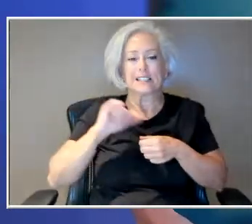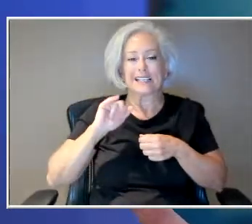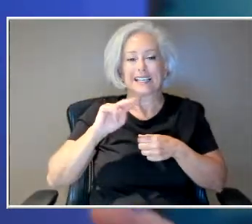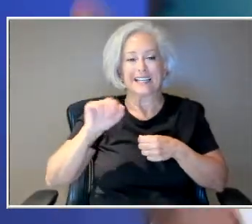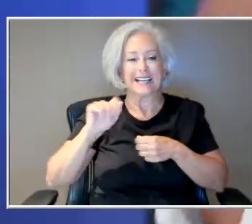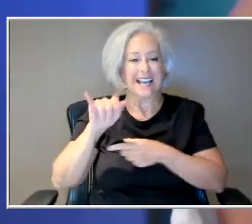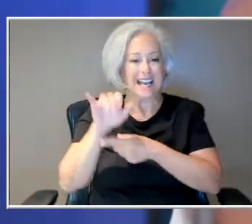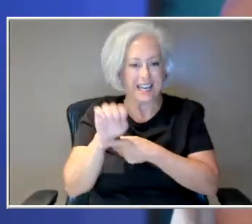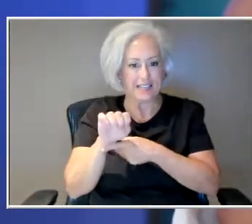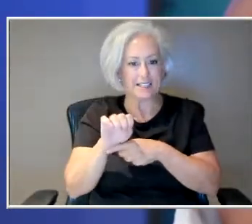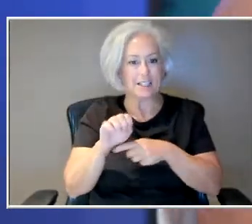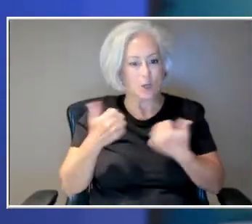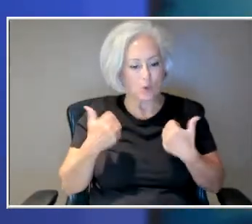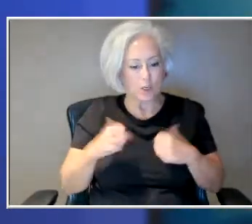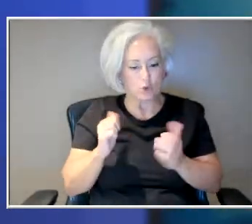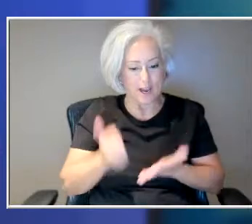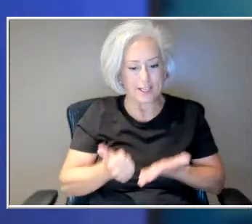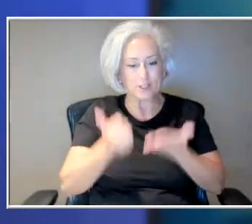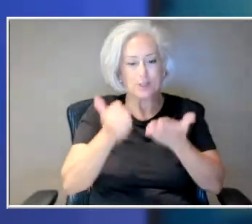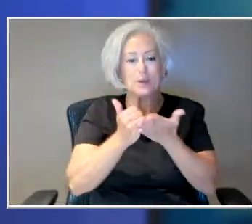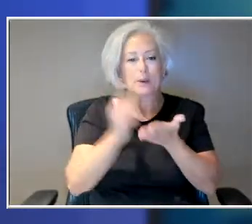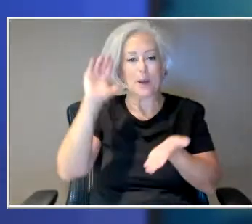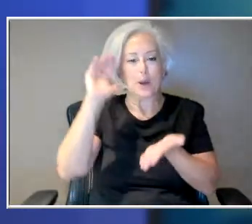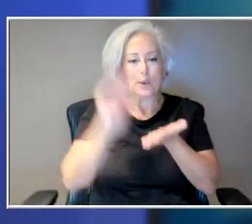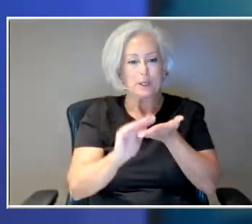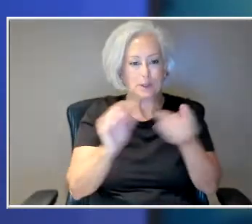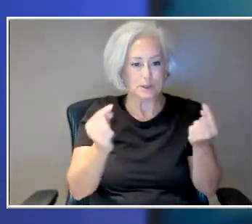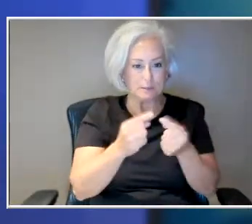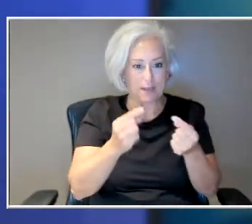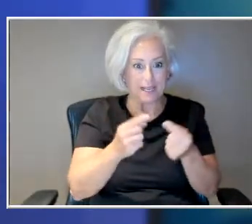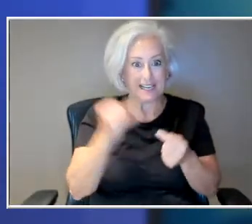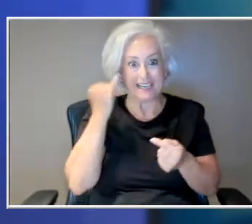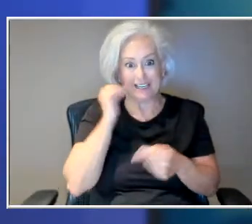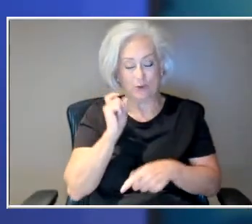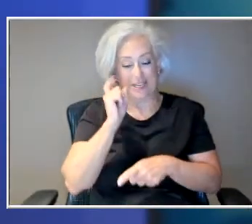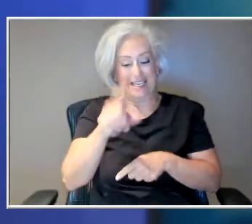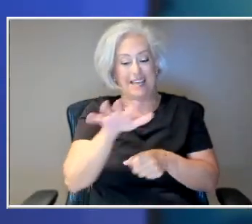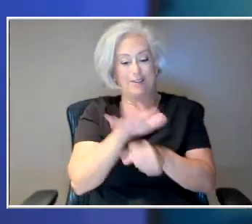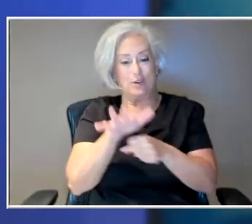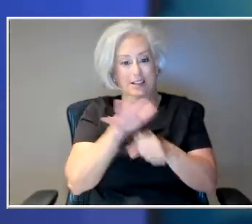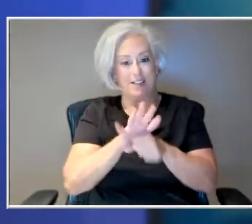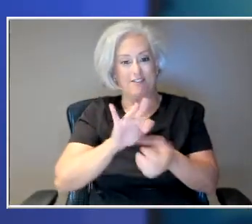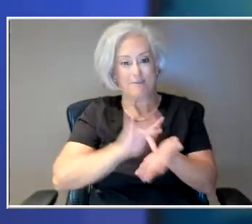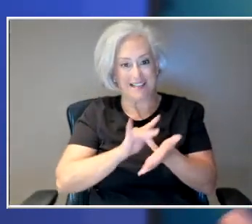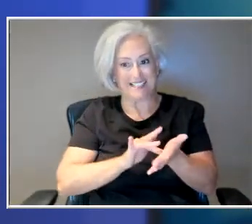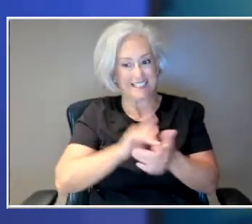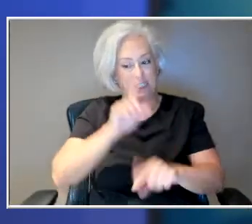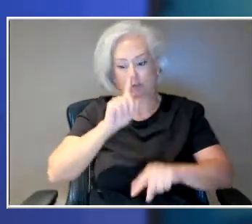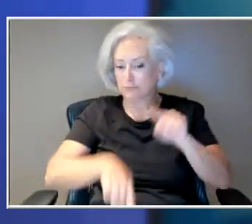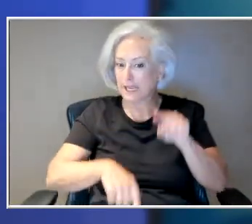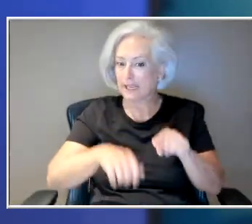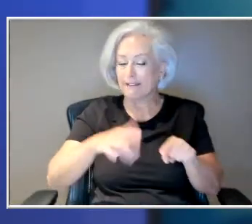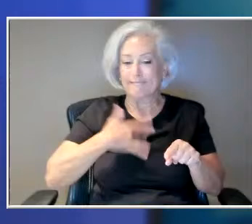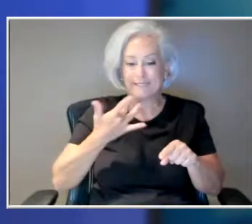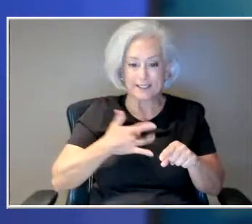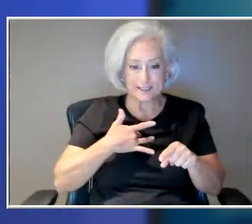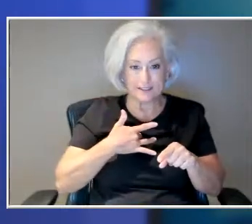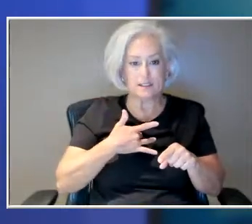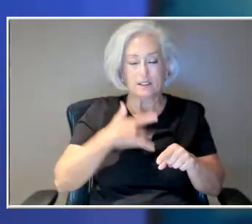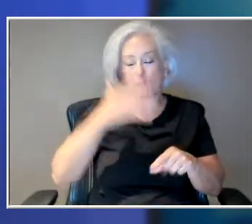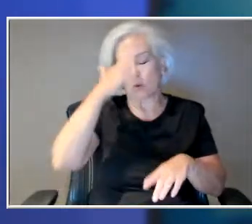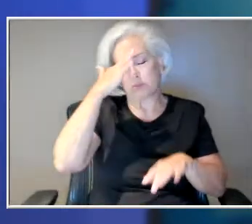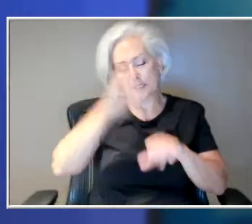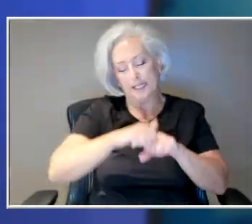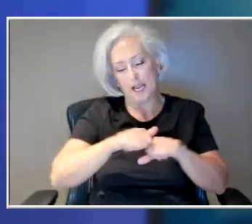if we gave you enough medicines that you don't feel it, you'd be knocked out. So everybody who's fortunate enough to survive this will experience an